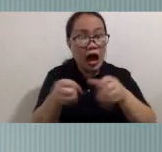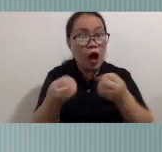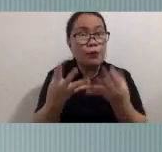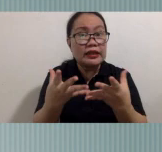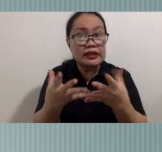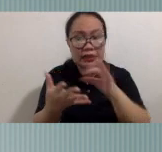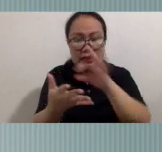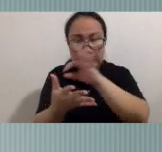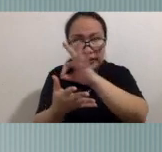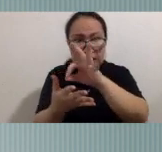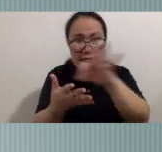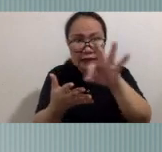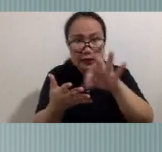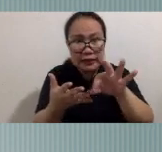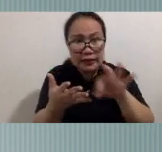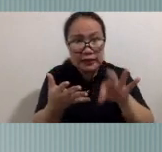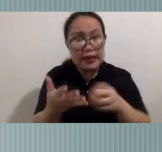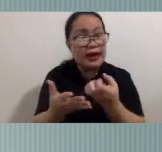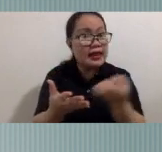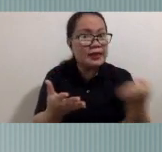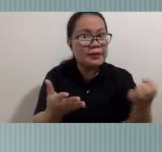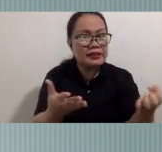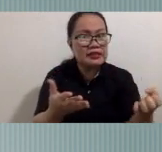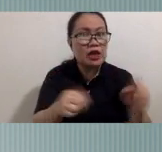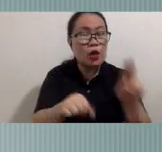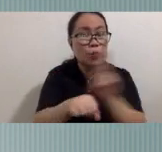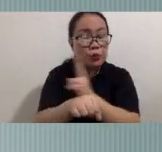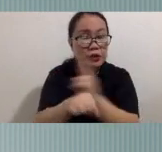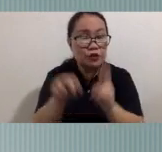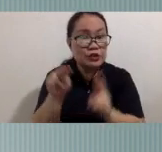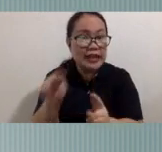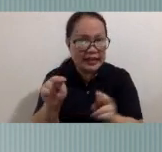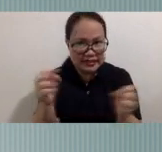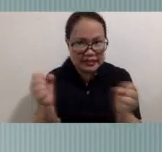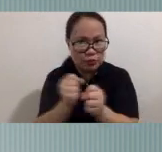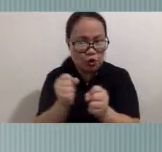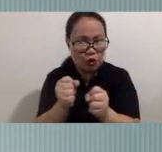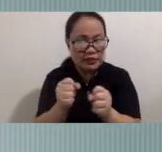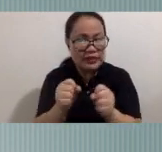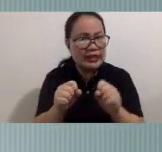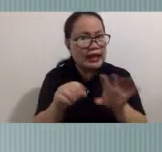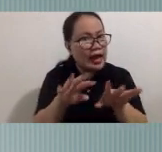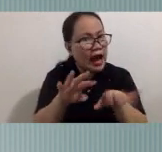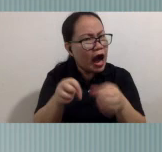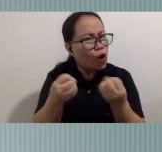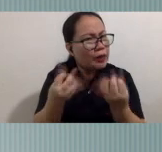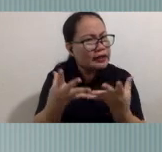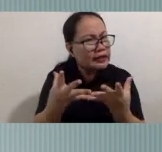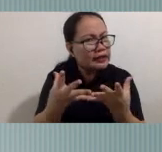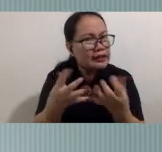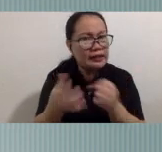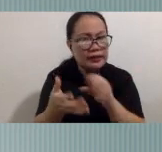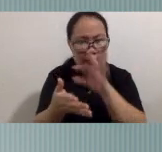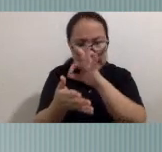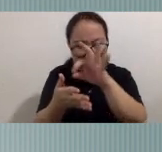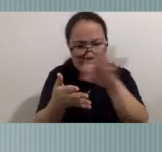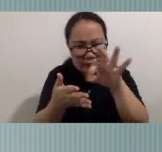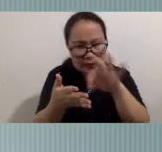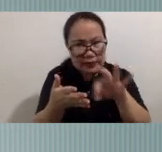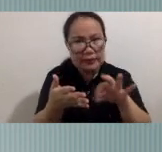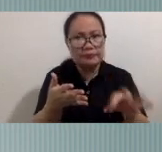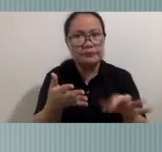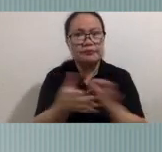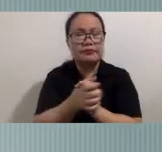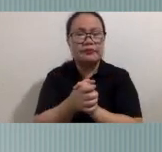cardinality o bilang ng elements, ibig sabihin, we will use this symbol. So, apple and banana, this